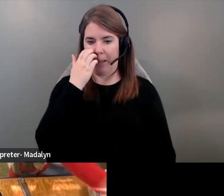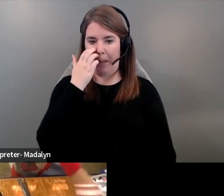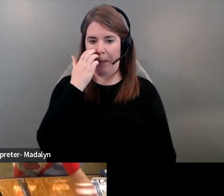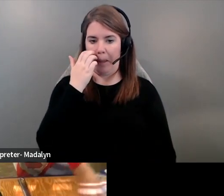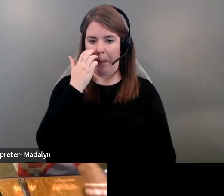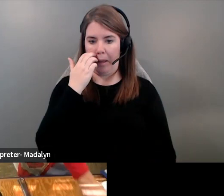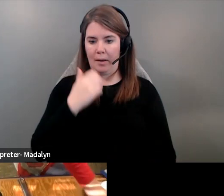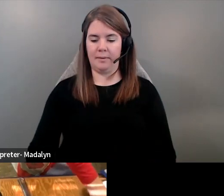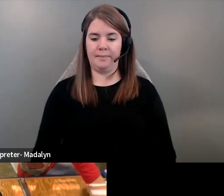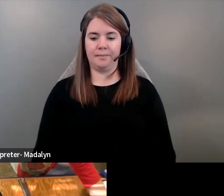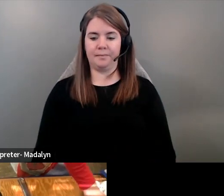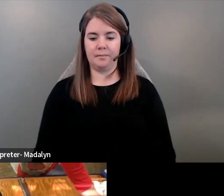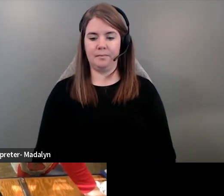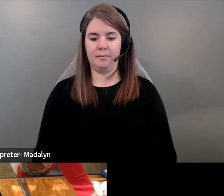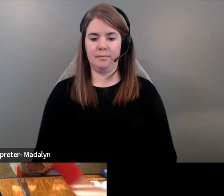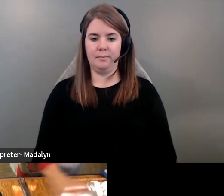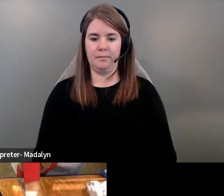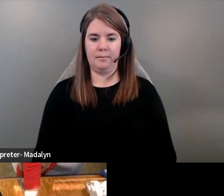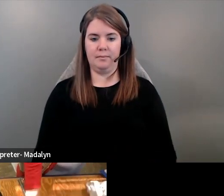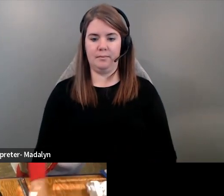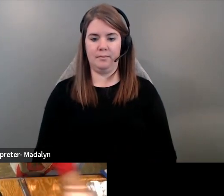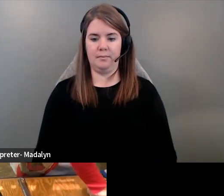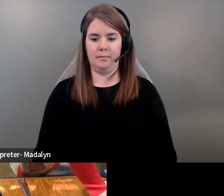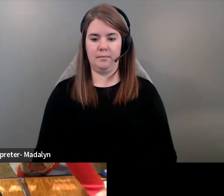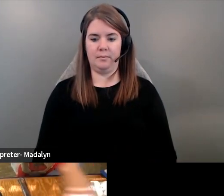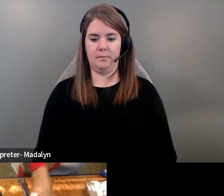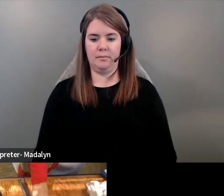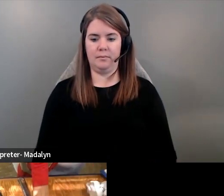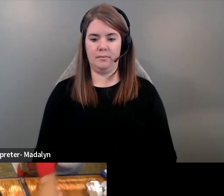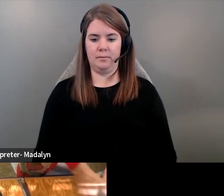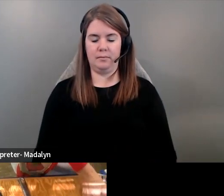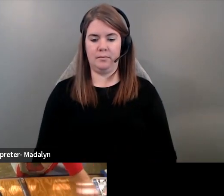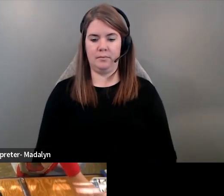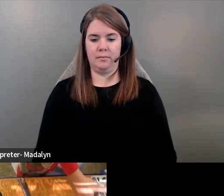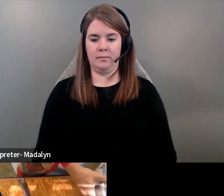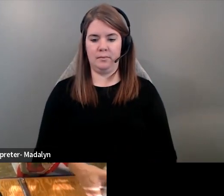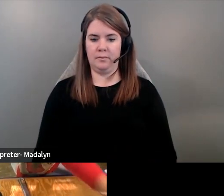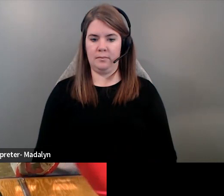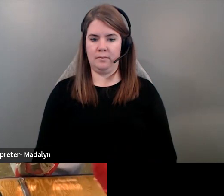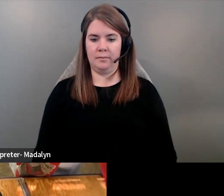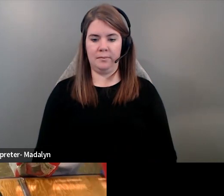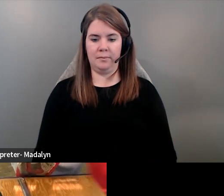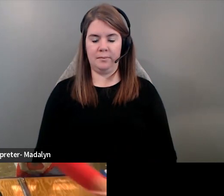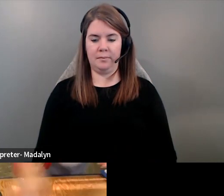I'm going to take out 2 eggs, put them in the pot.